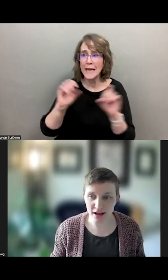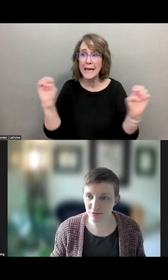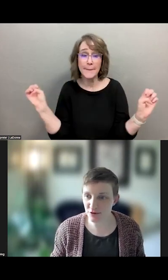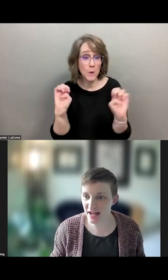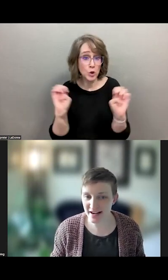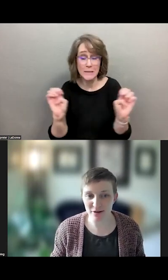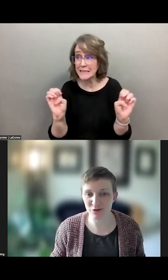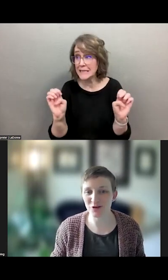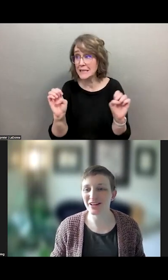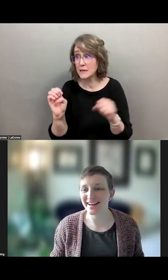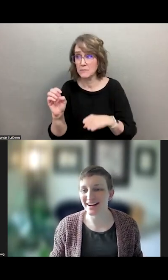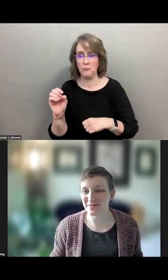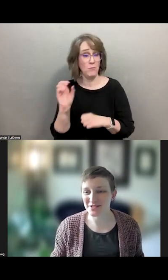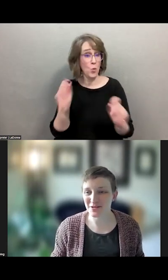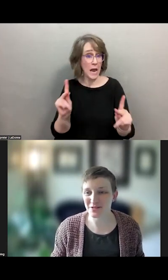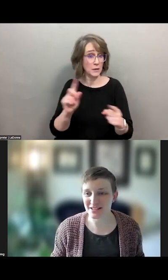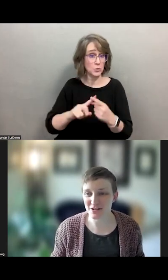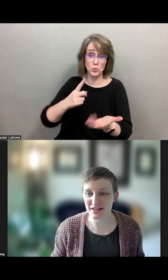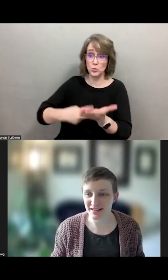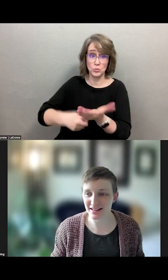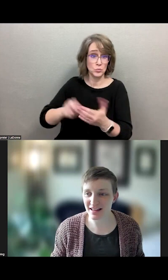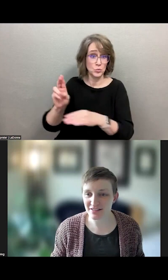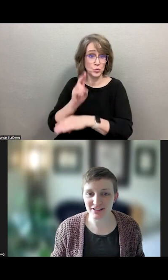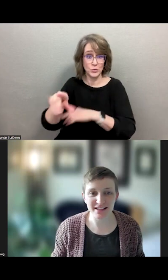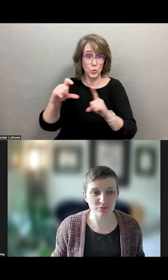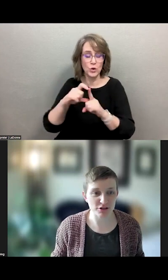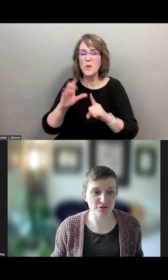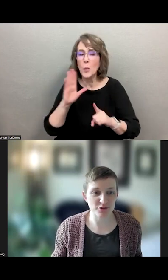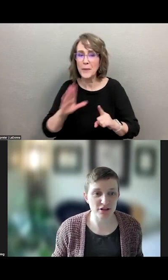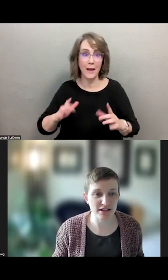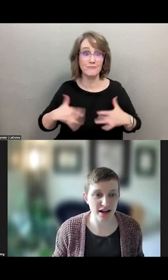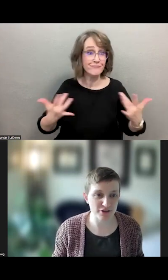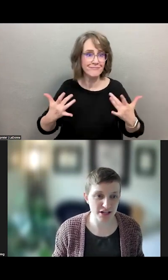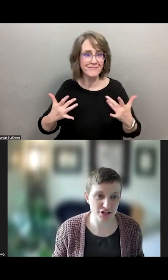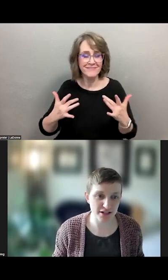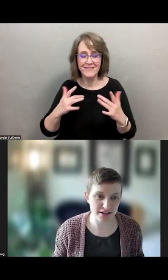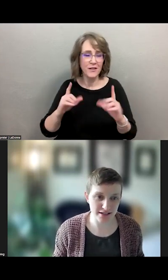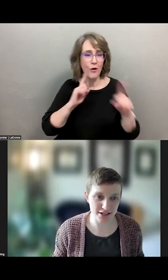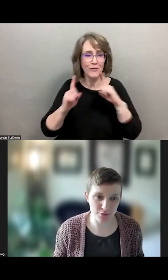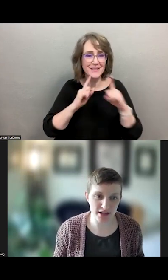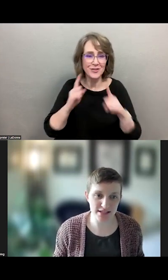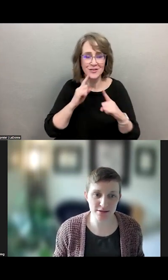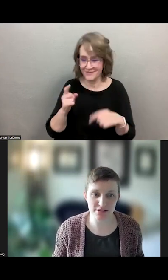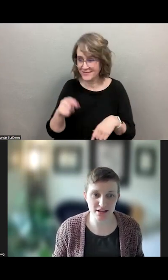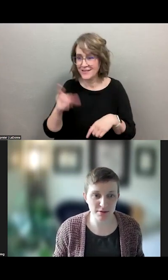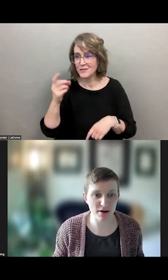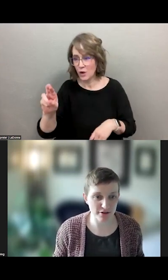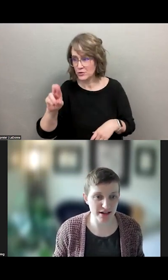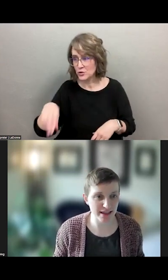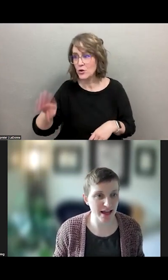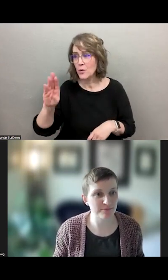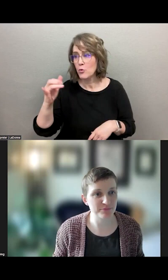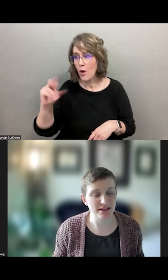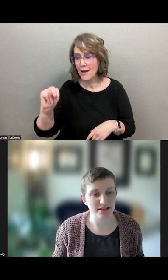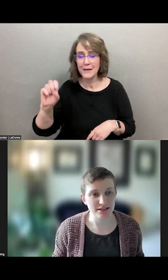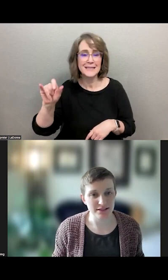appropriate, helpful, not helpful. So it should be a lively and wonderful conversation, and Dr. Brian Sims is going to be moderating